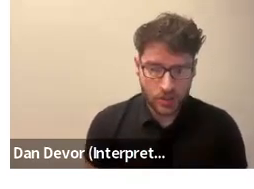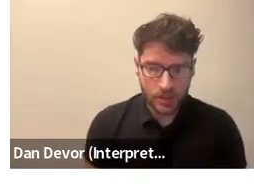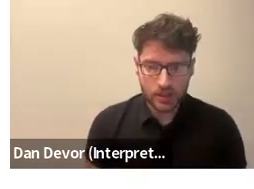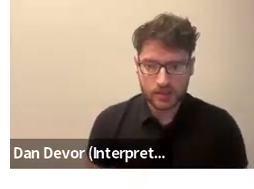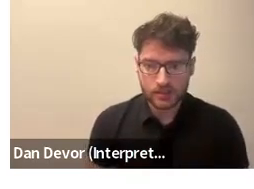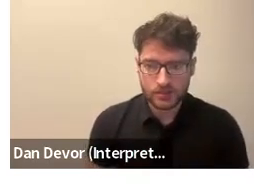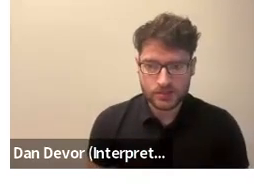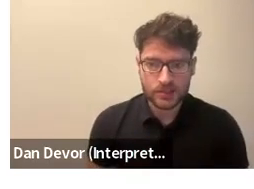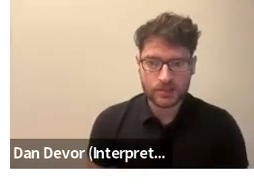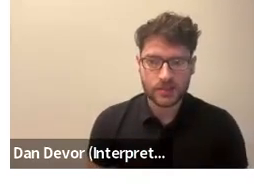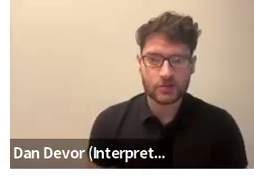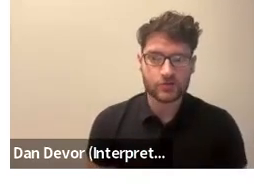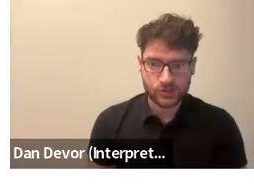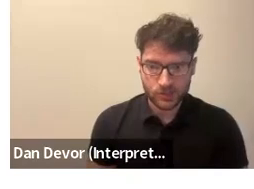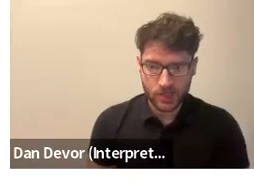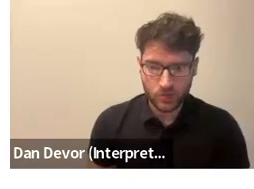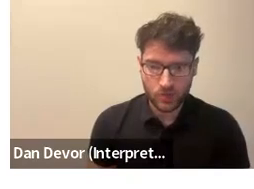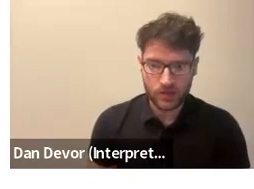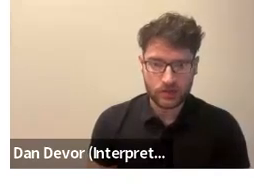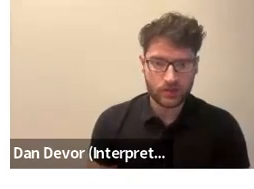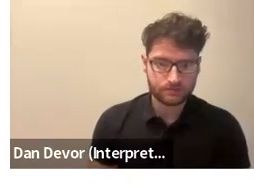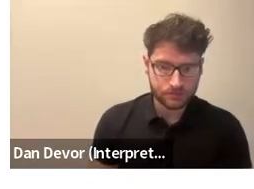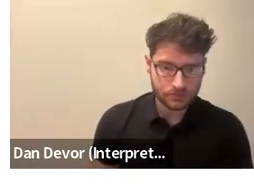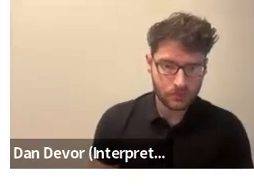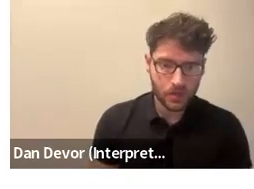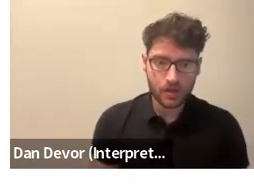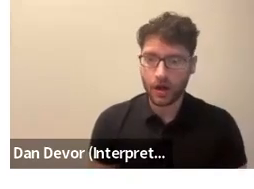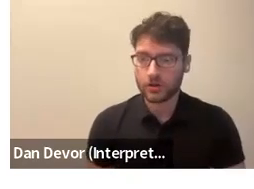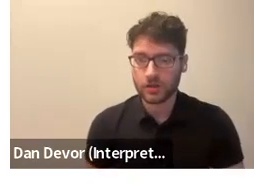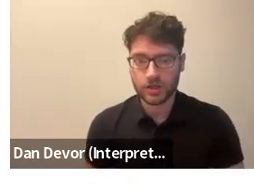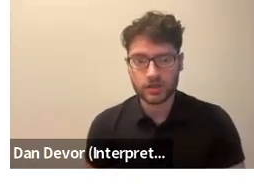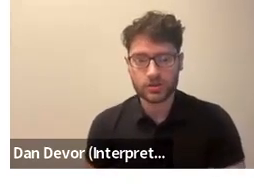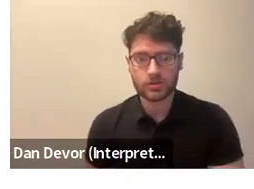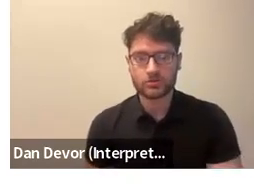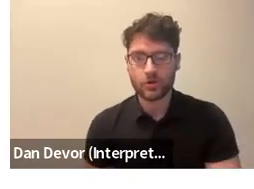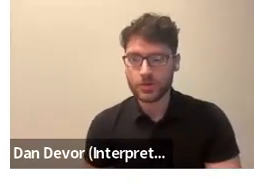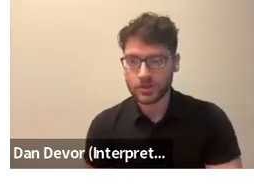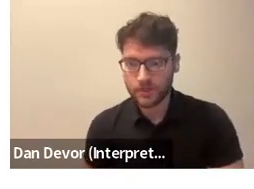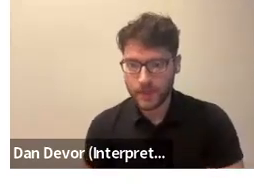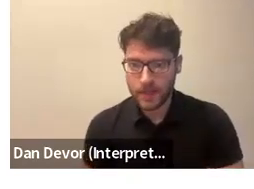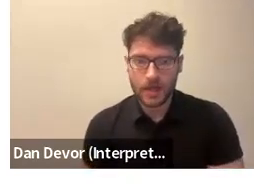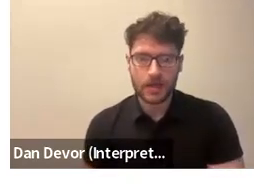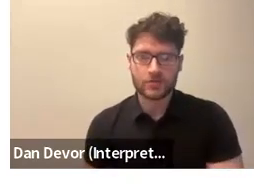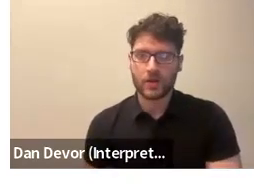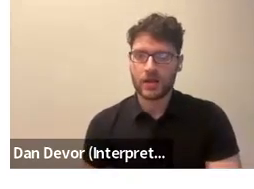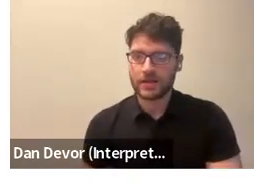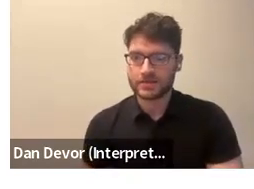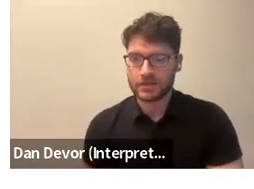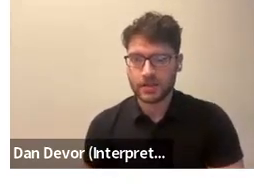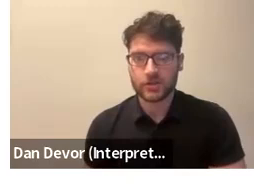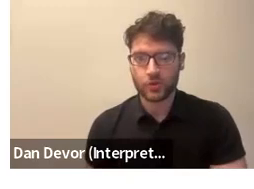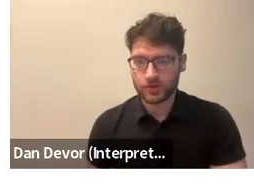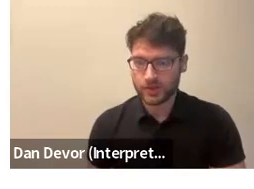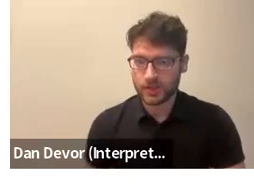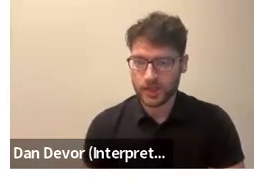Dr. Stoke he was researching with Carl Kronberg, as well